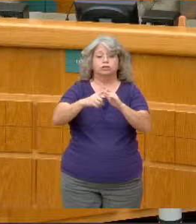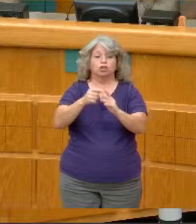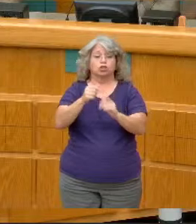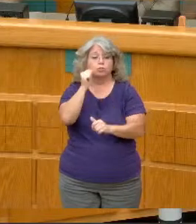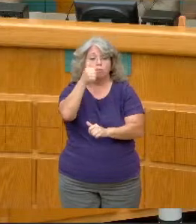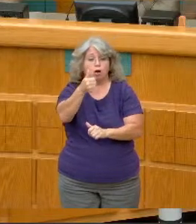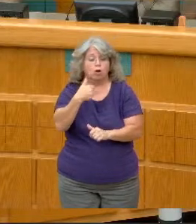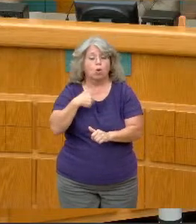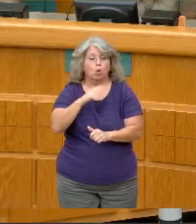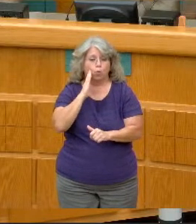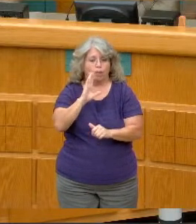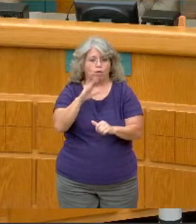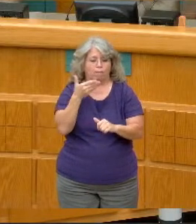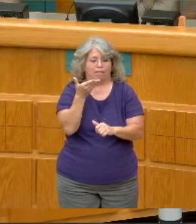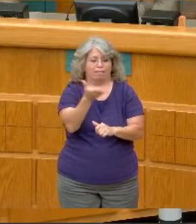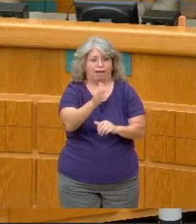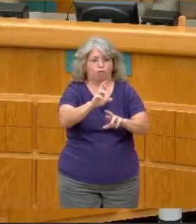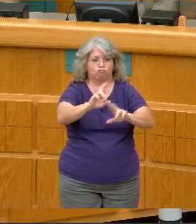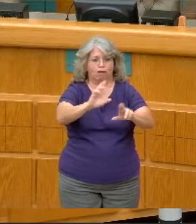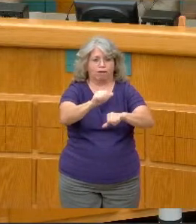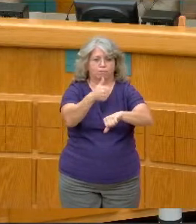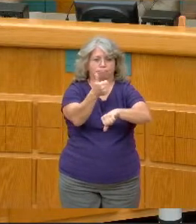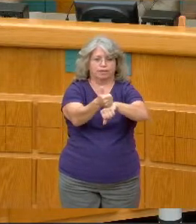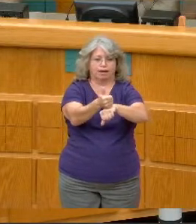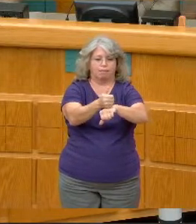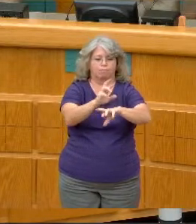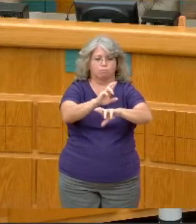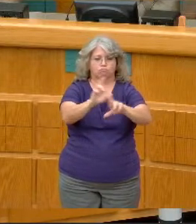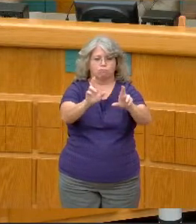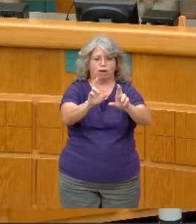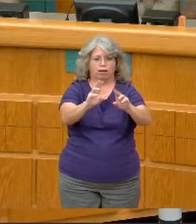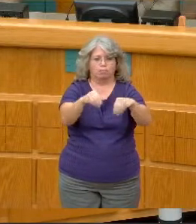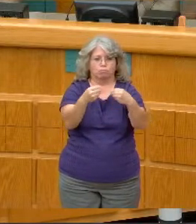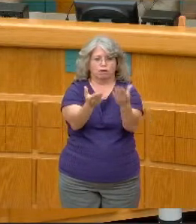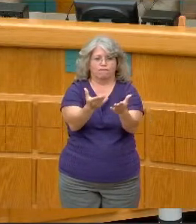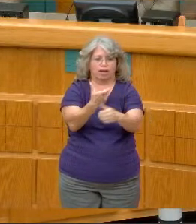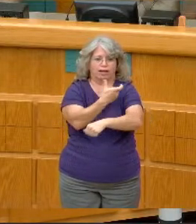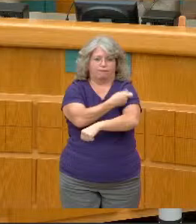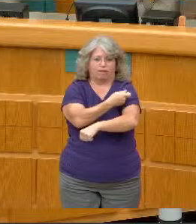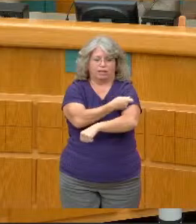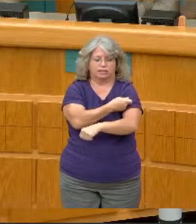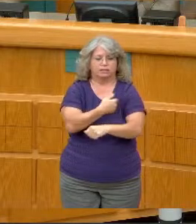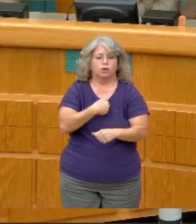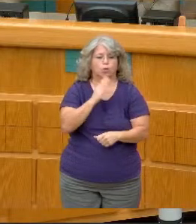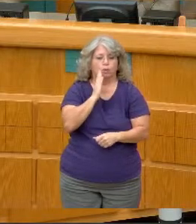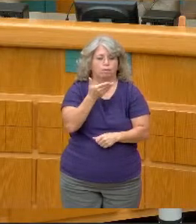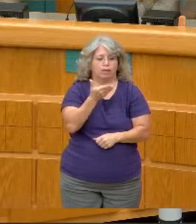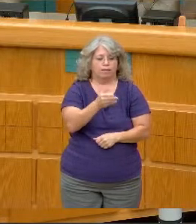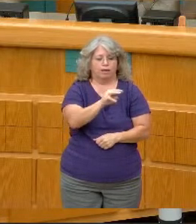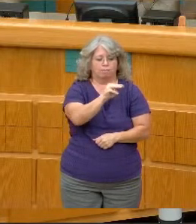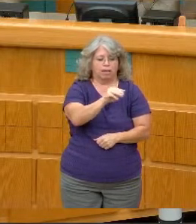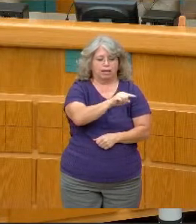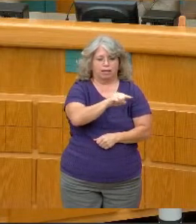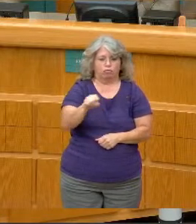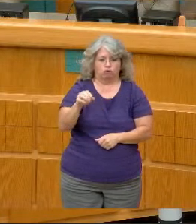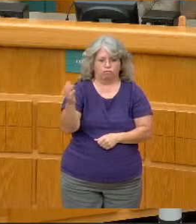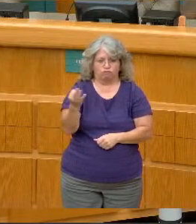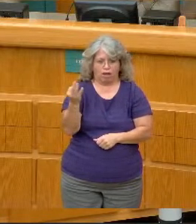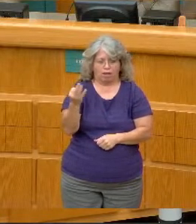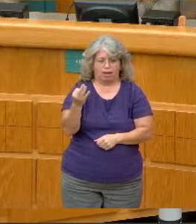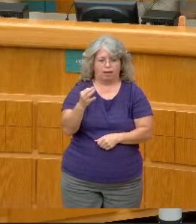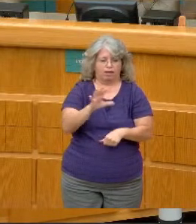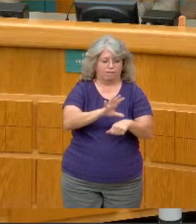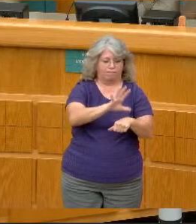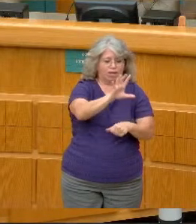starting tomorrow, we will have the vaccine available there on site. So we'll be there Monday through Friday, again, not today, but Monday